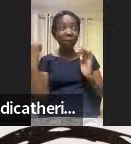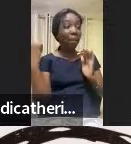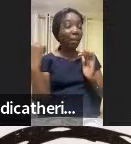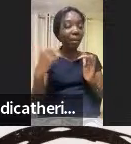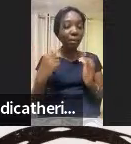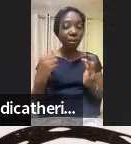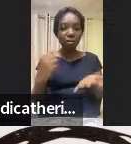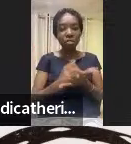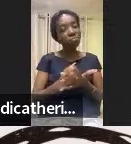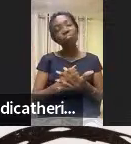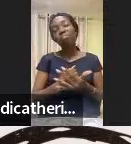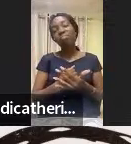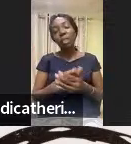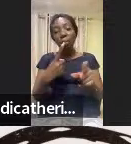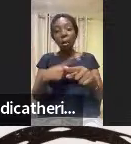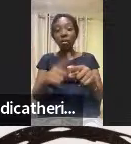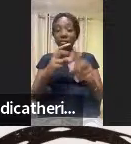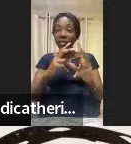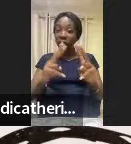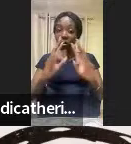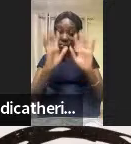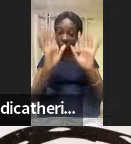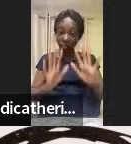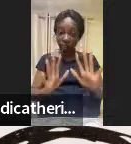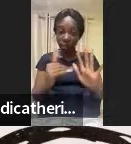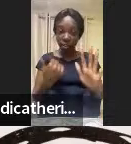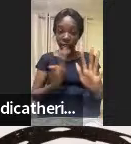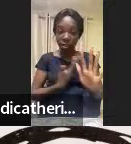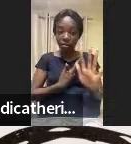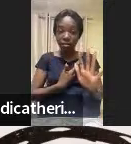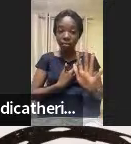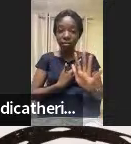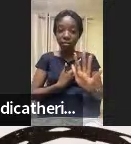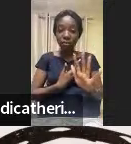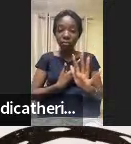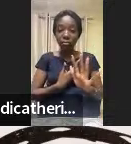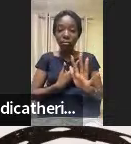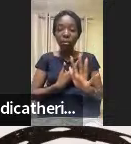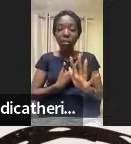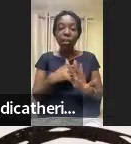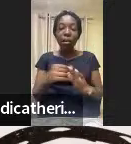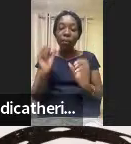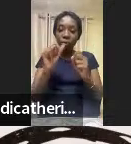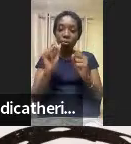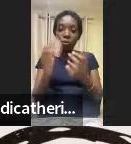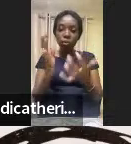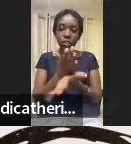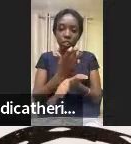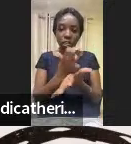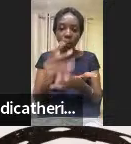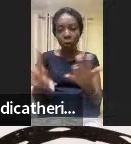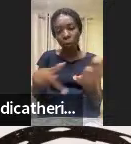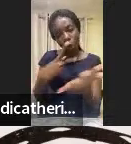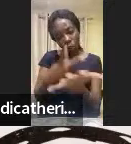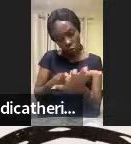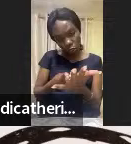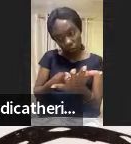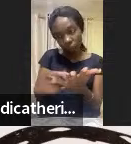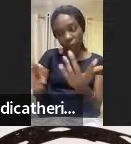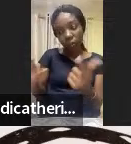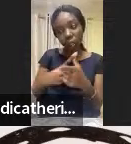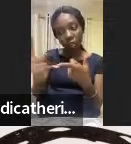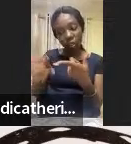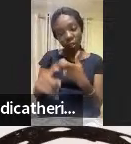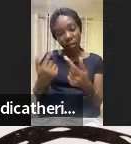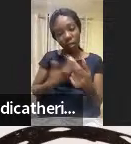it's also key to note that if you've shared a proposal and tell them that for us to invest